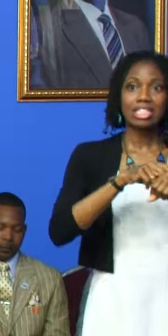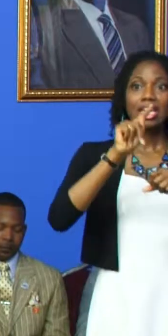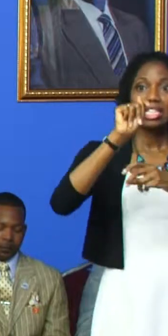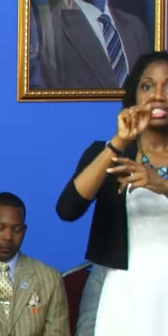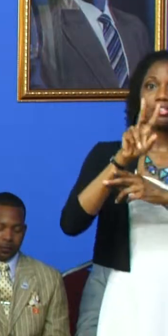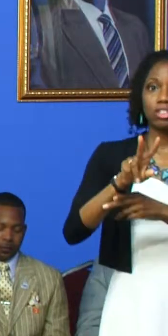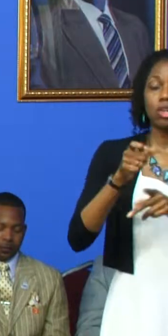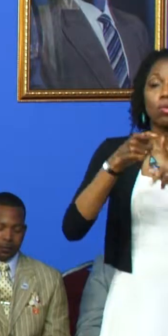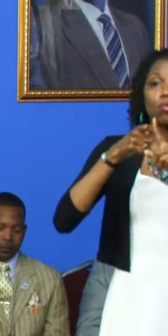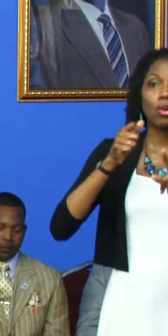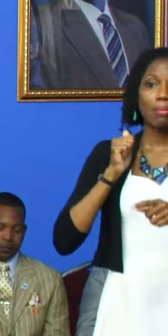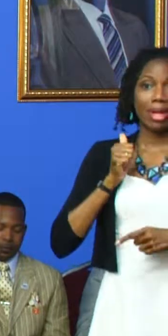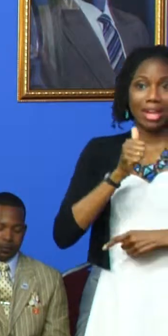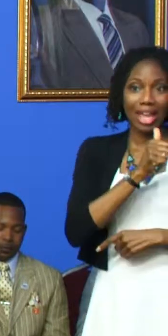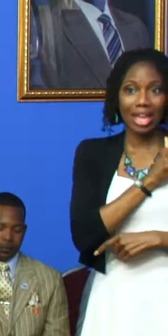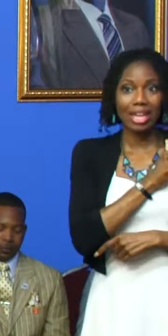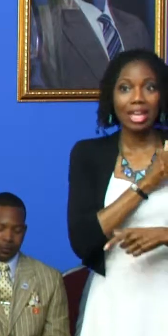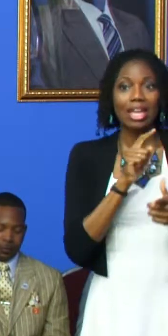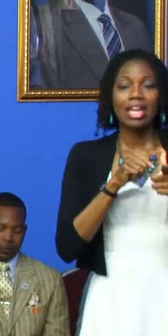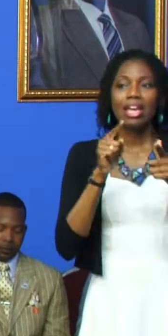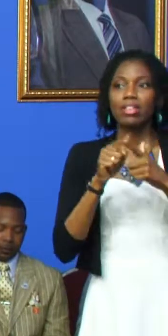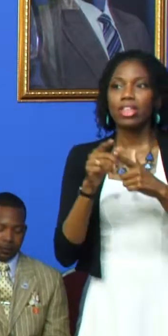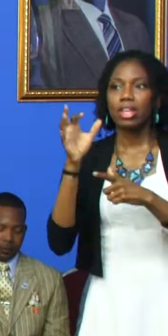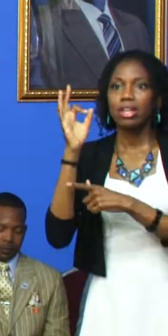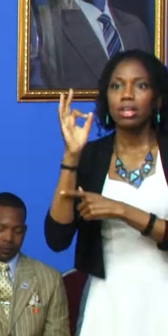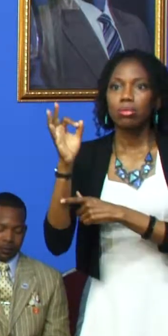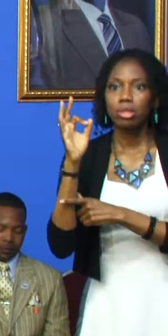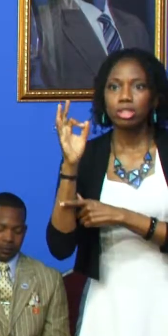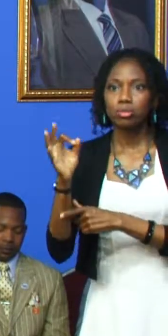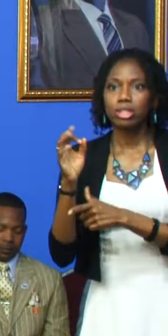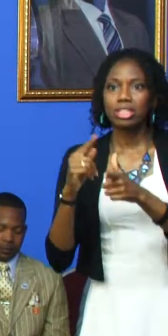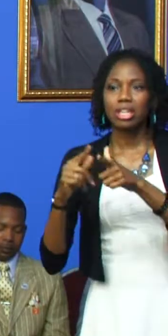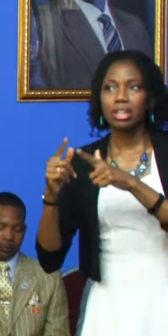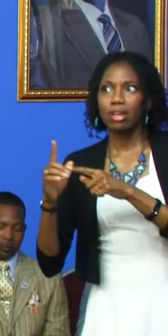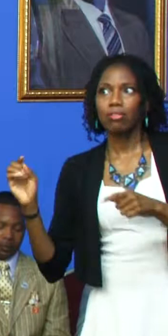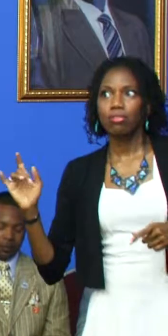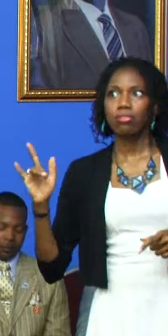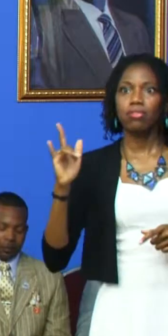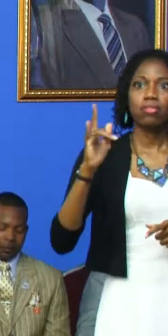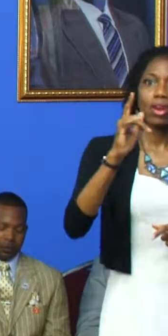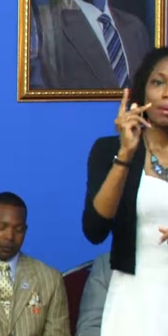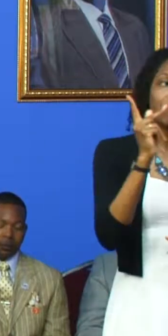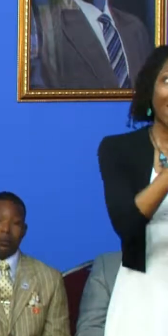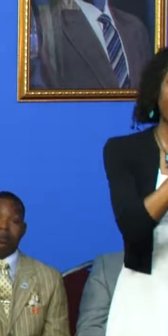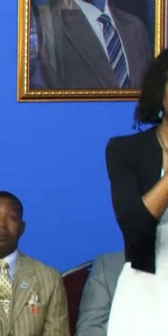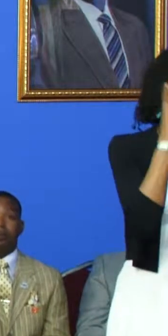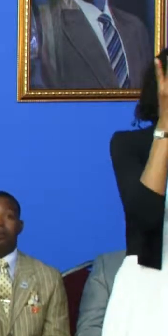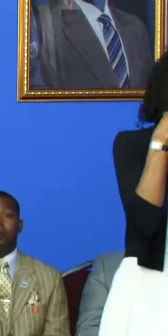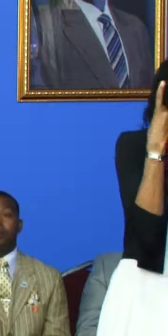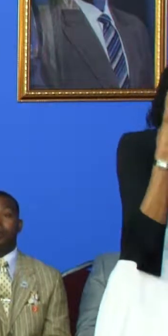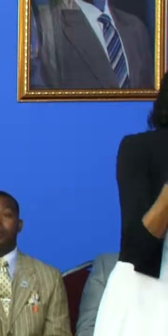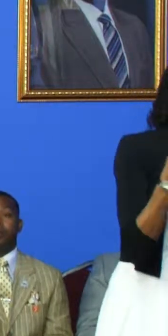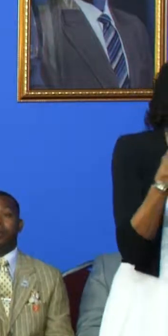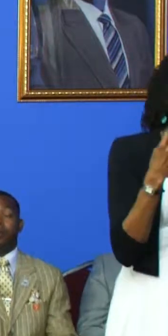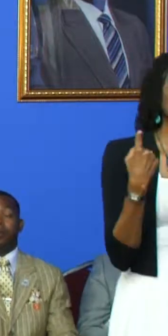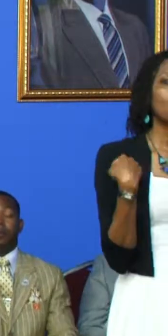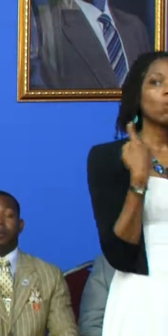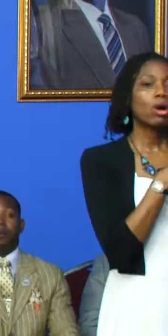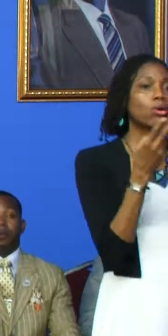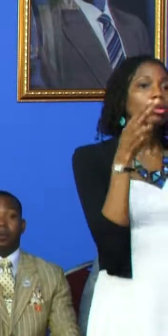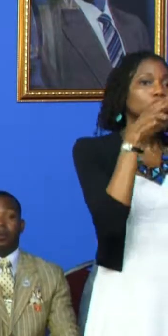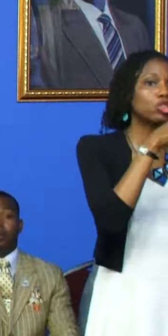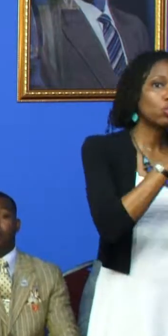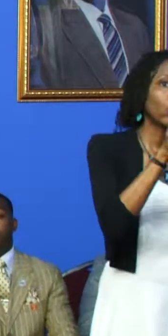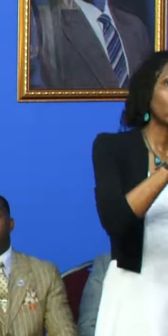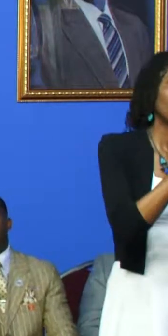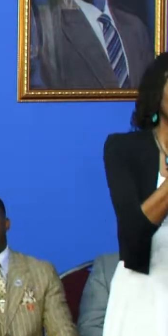Atlanta, and then preach Reverend Hill, and then flying into Washington, where I will join others on Monday for the